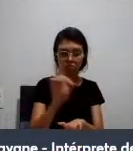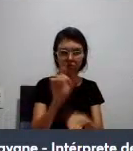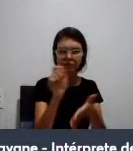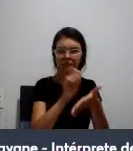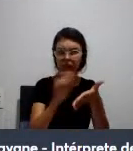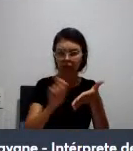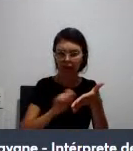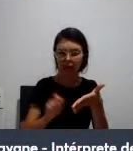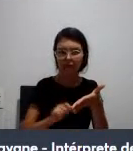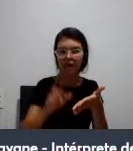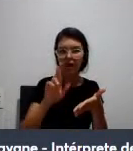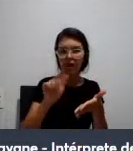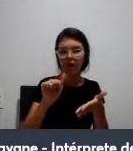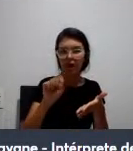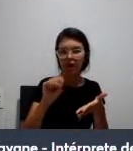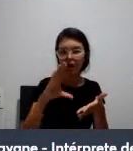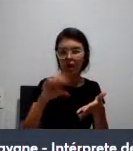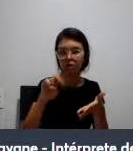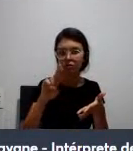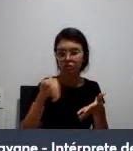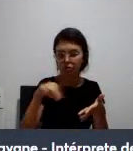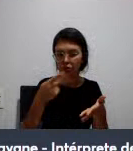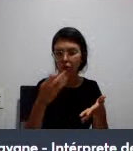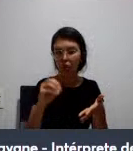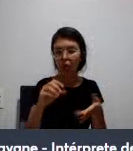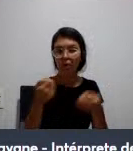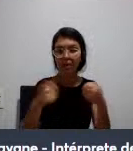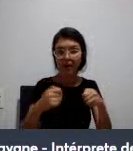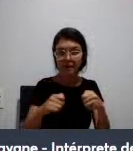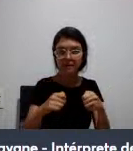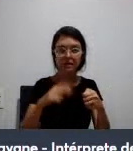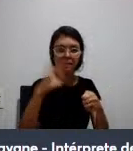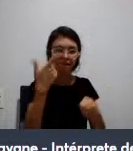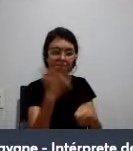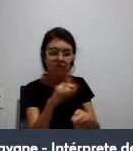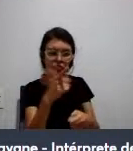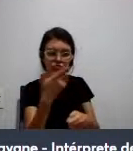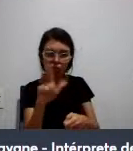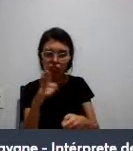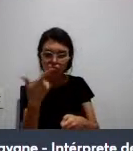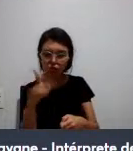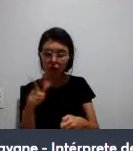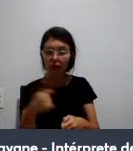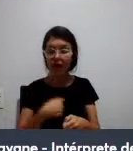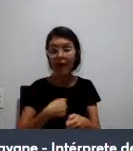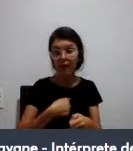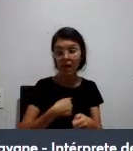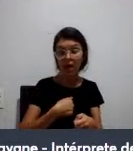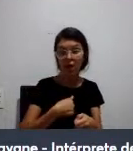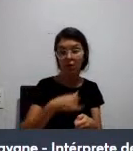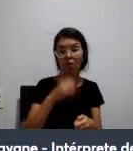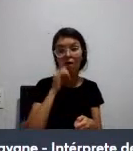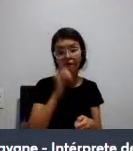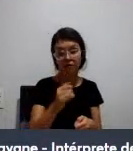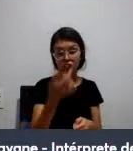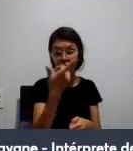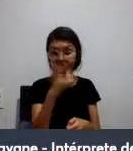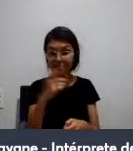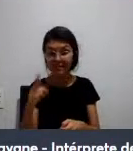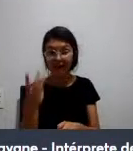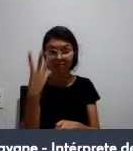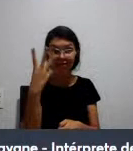texto muitas vezes inclui revisões, e eu recomendo revisar ao menos 3